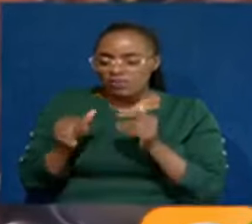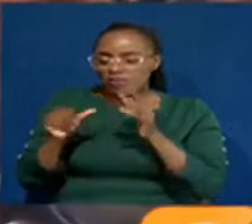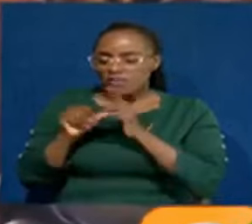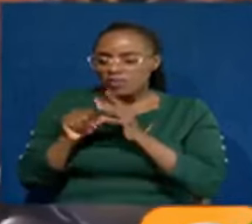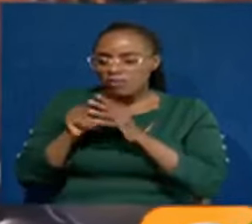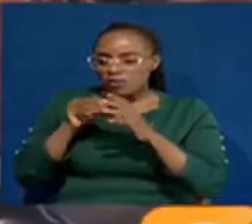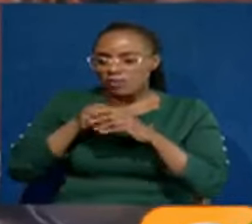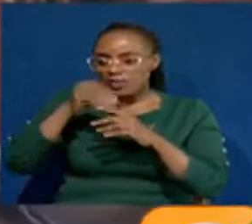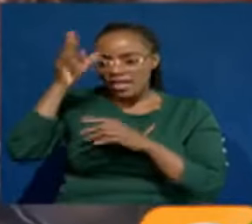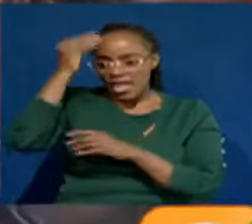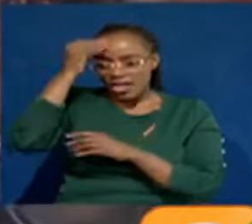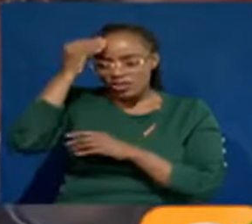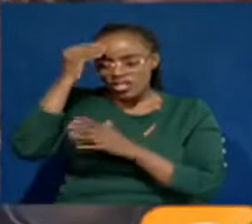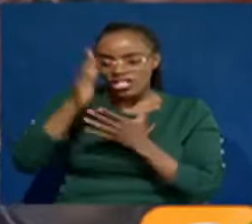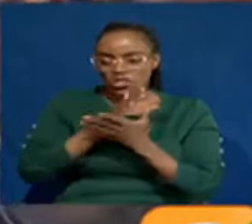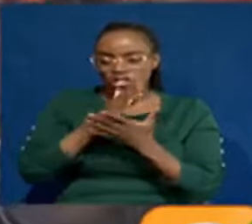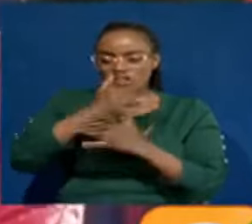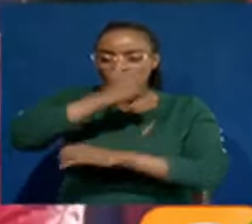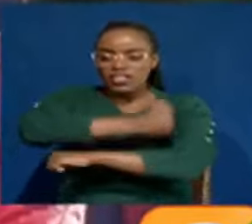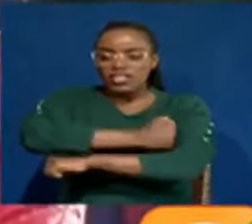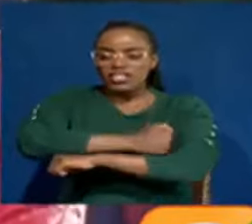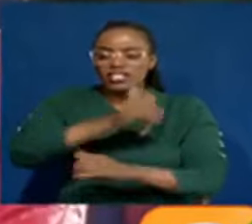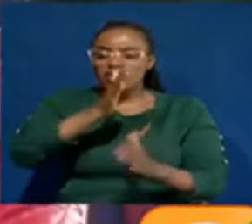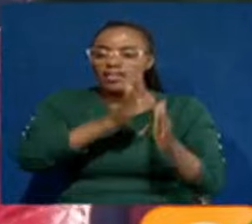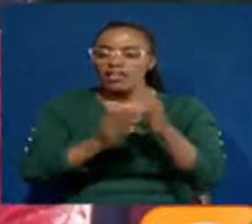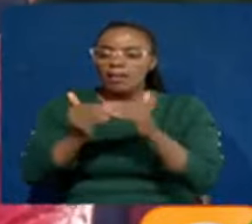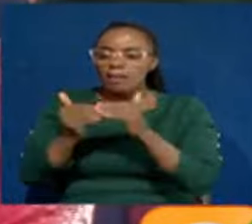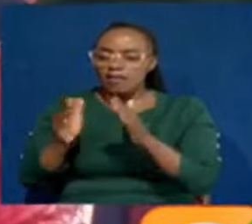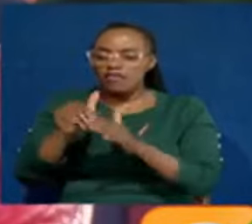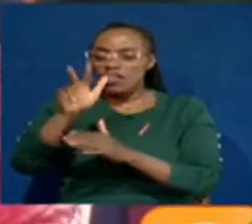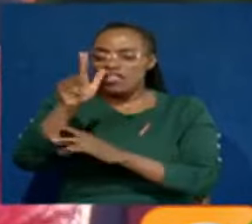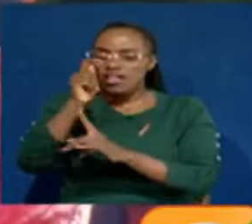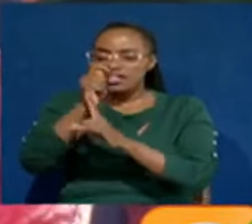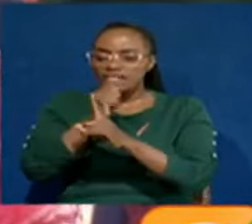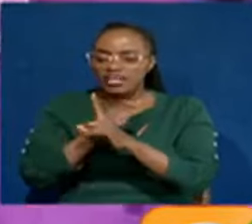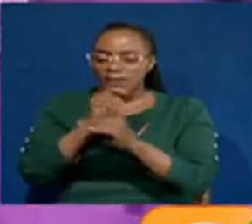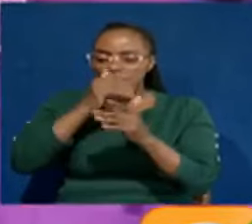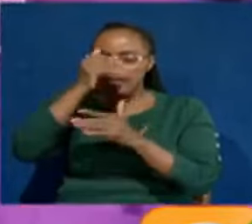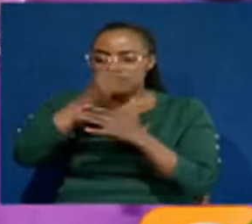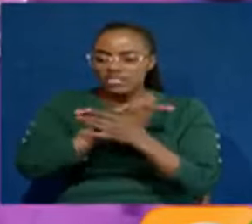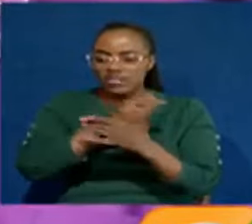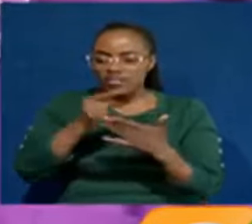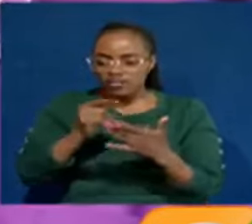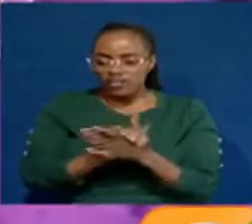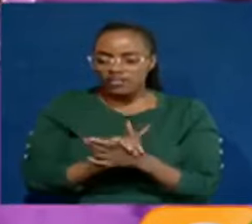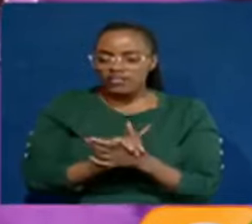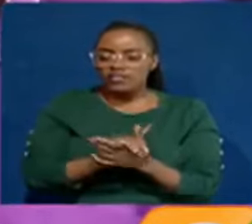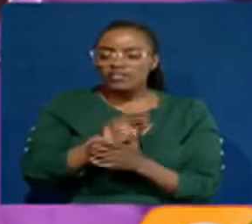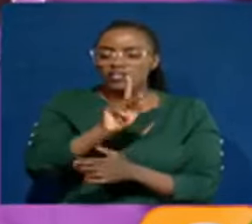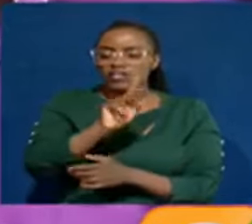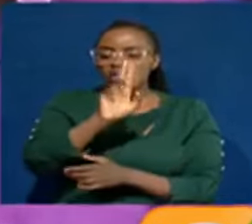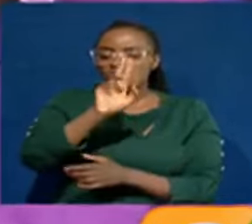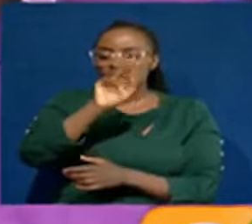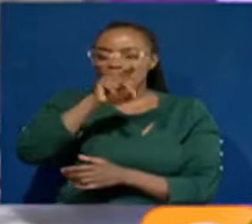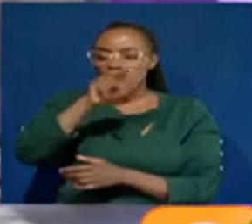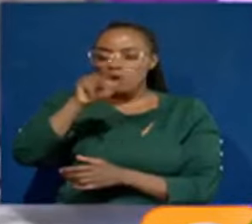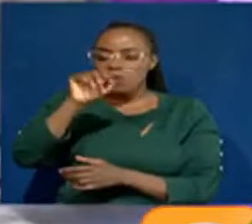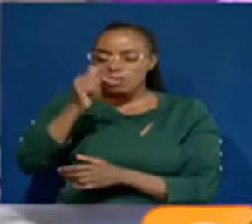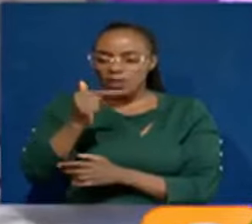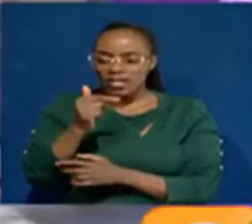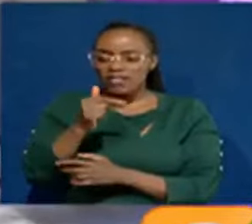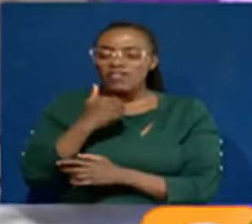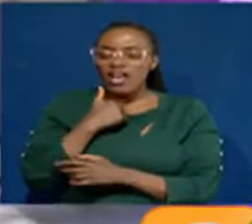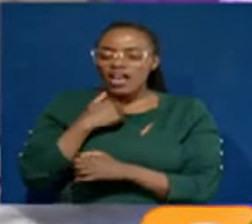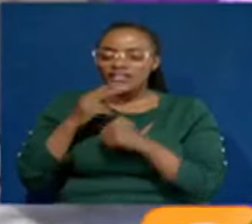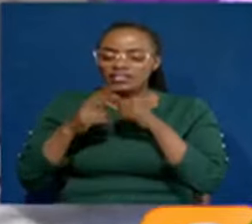education sector as schools prepare to reopen for the third term next week. Kenya Union of Post-Primary Education Teachers, KUPET, gave